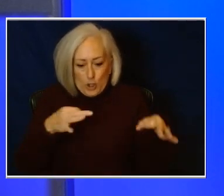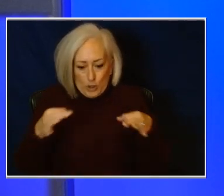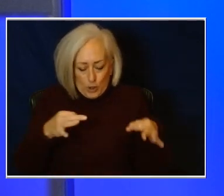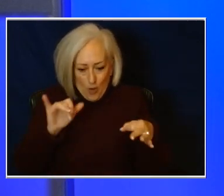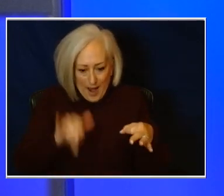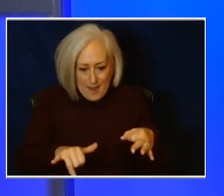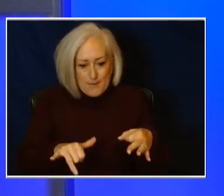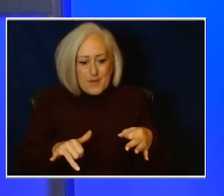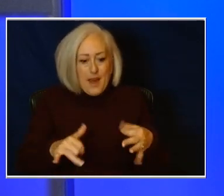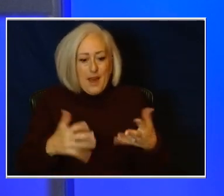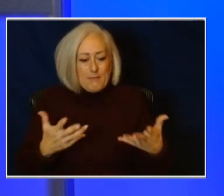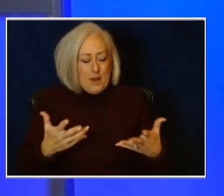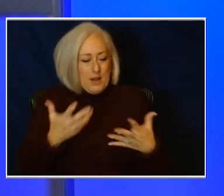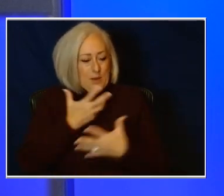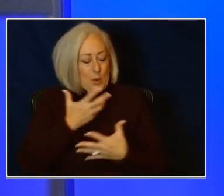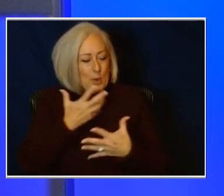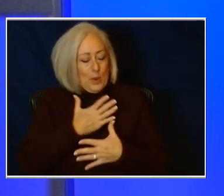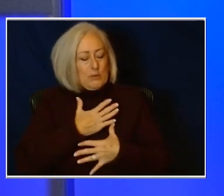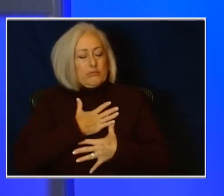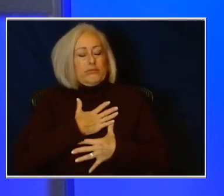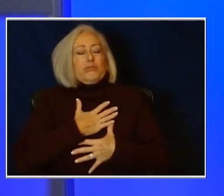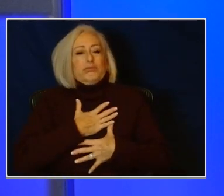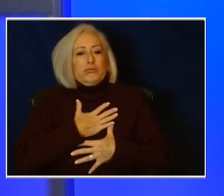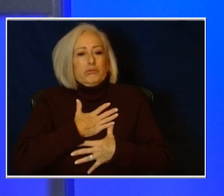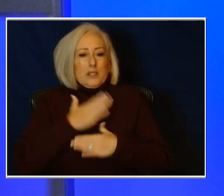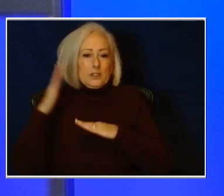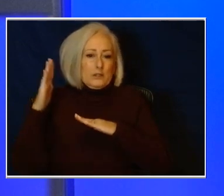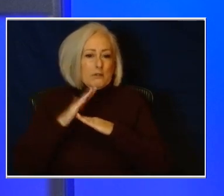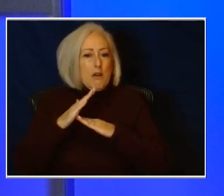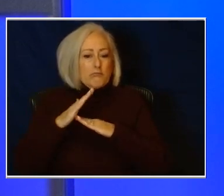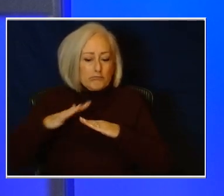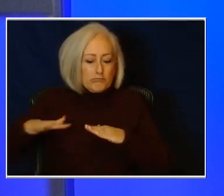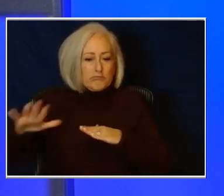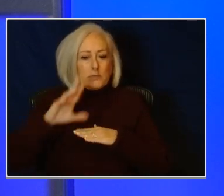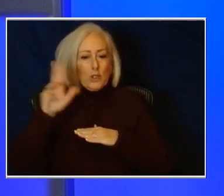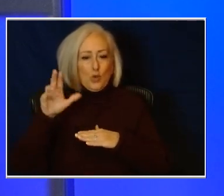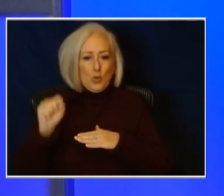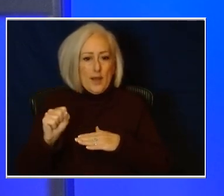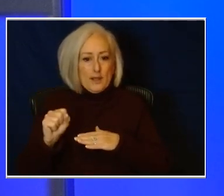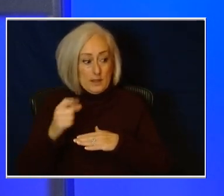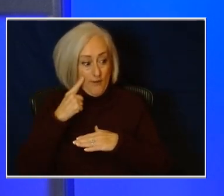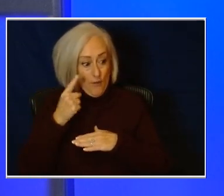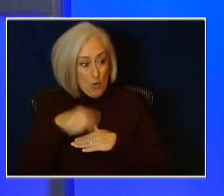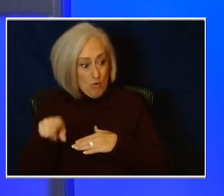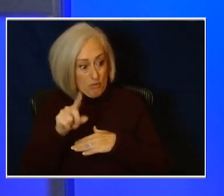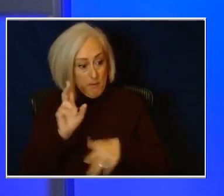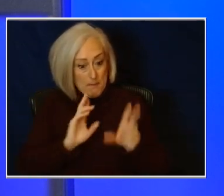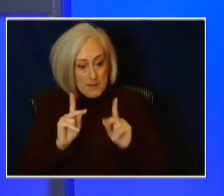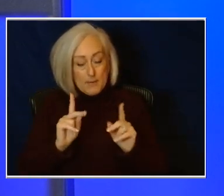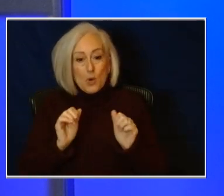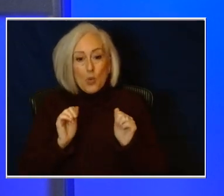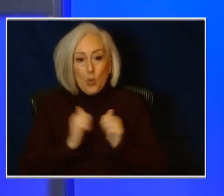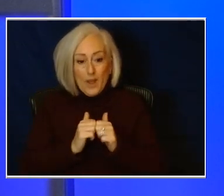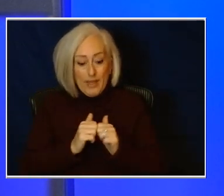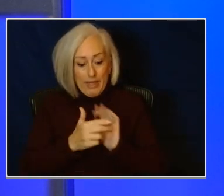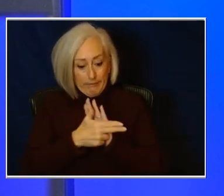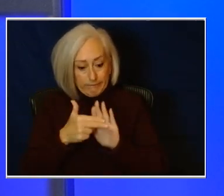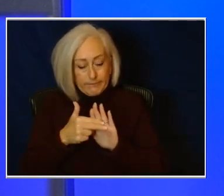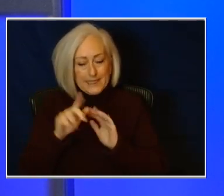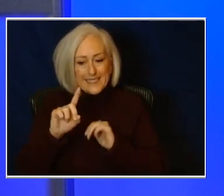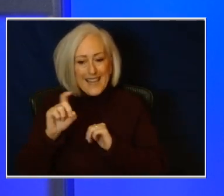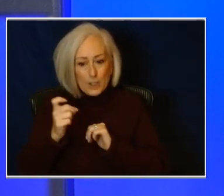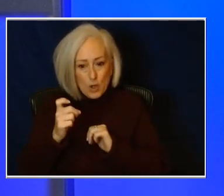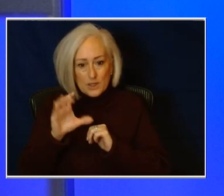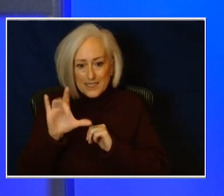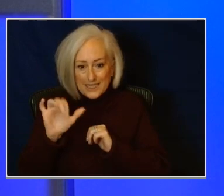is an incredible cancer center, one of the top in the country. And so for patients who have a diagnosis of cancer, this is really a